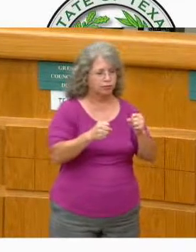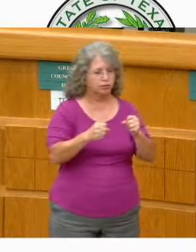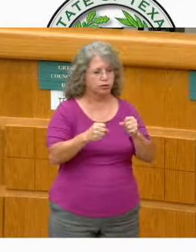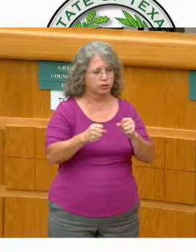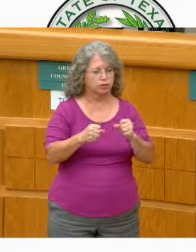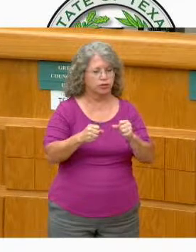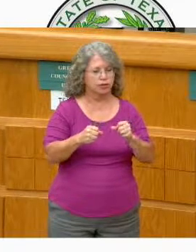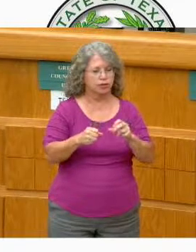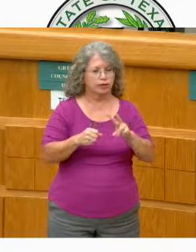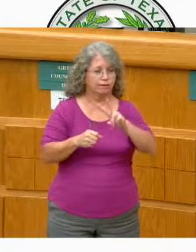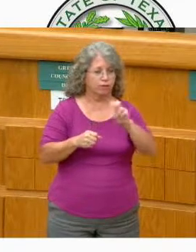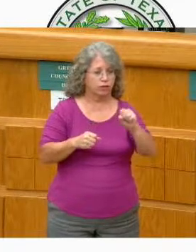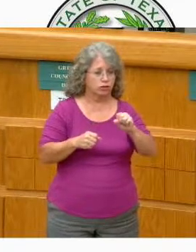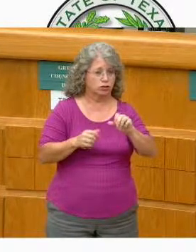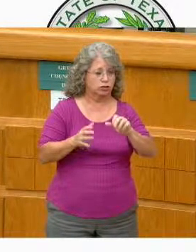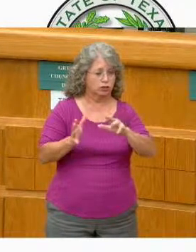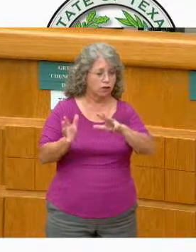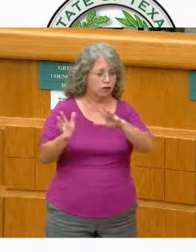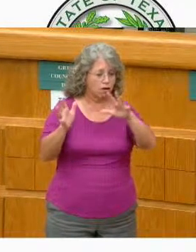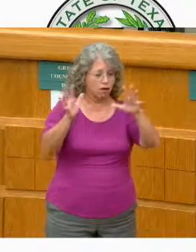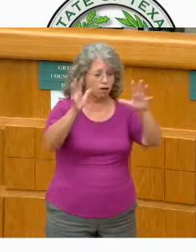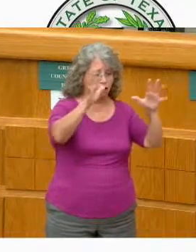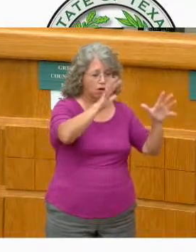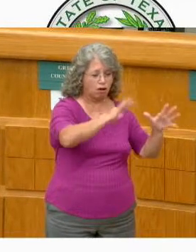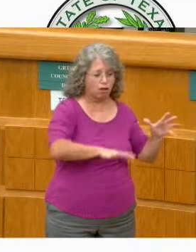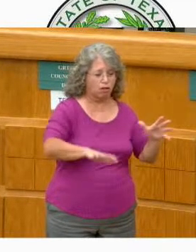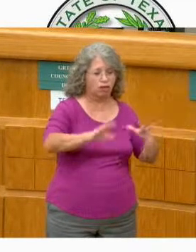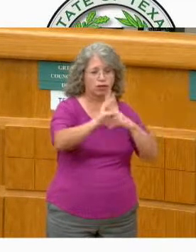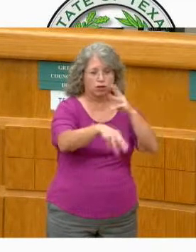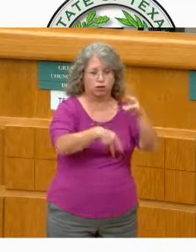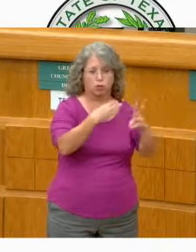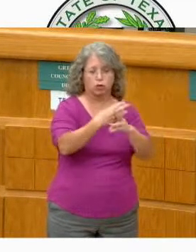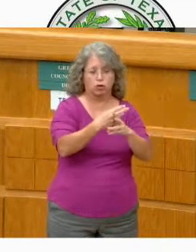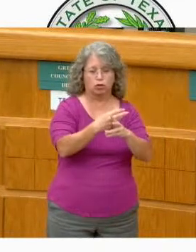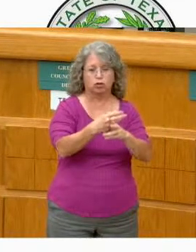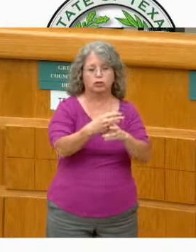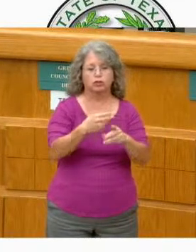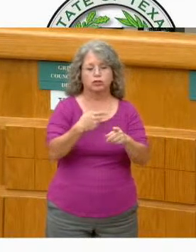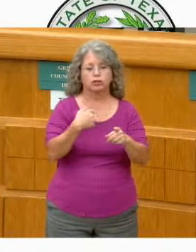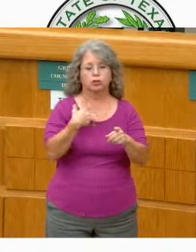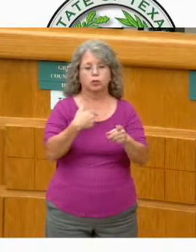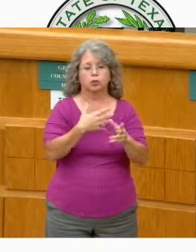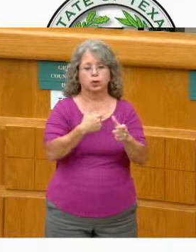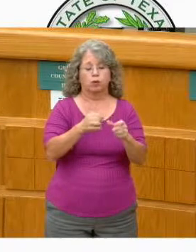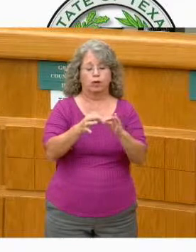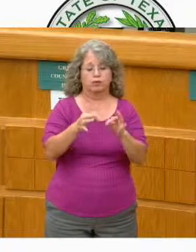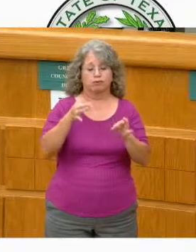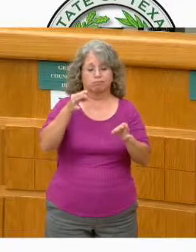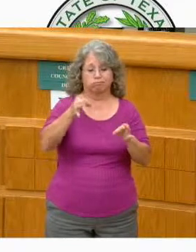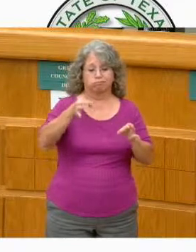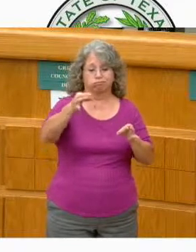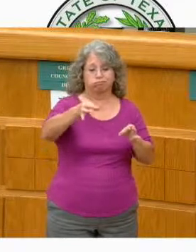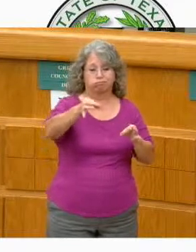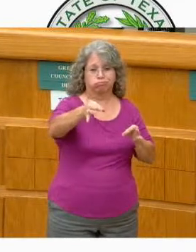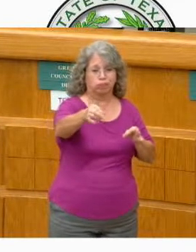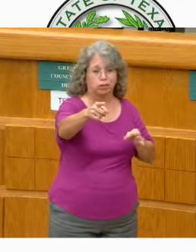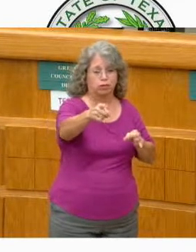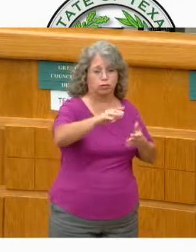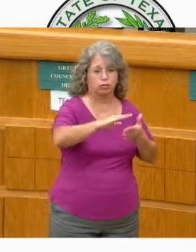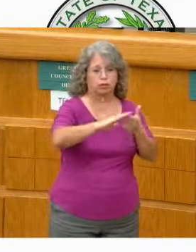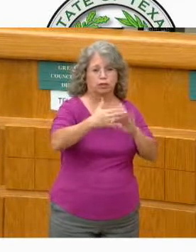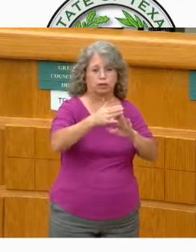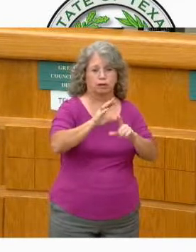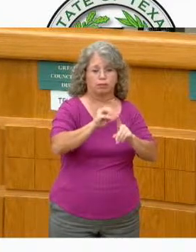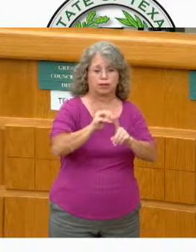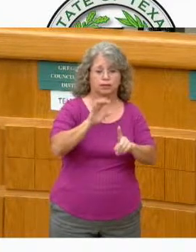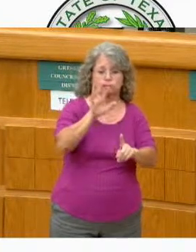strategy that the rest of the world is taking is to delay you contracting COVID as long as